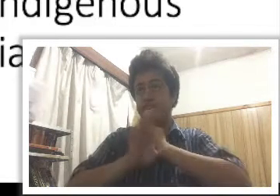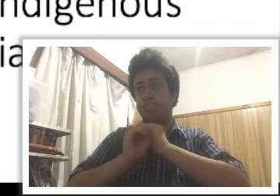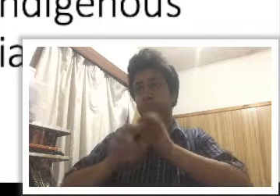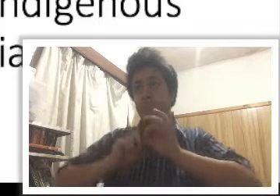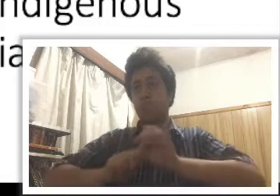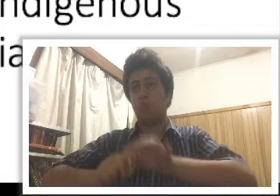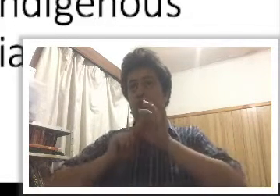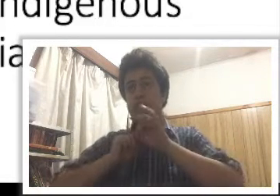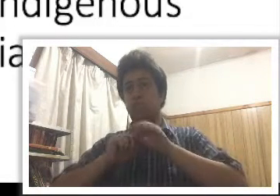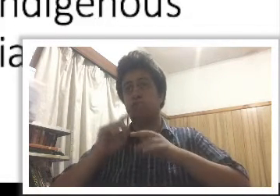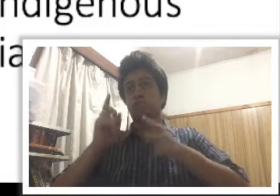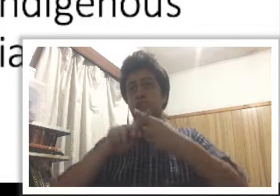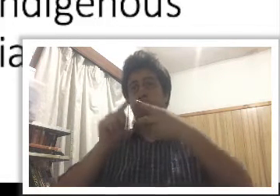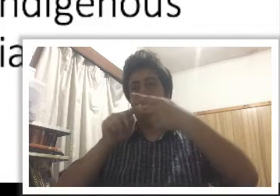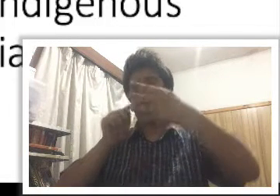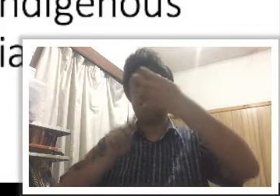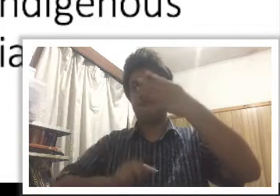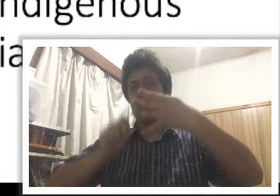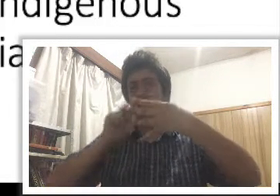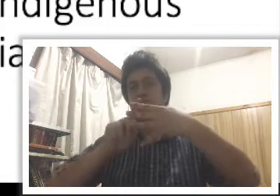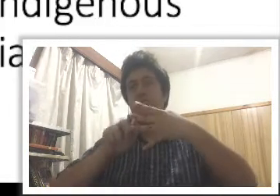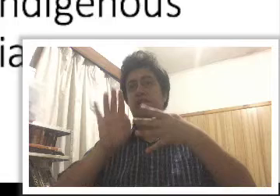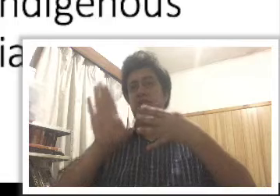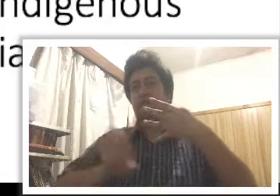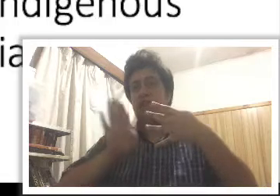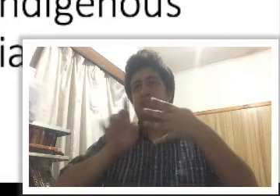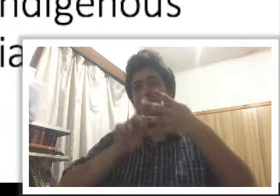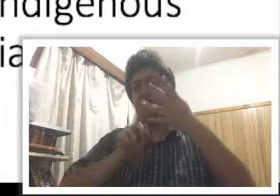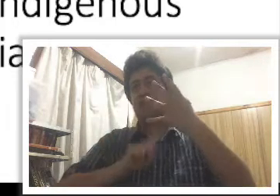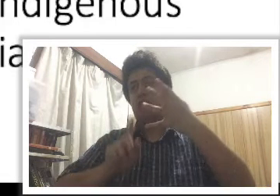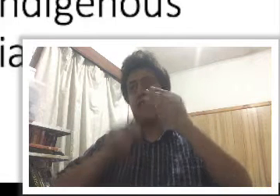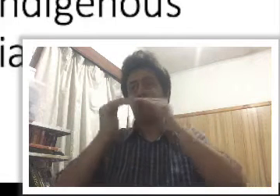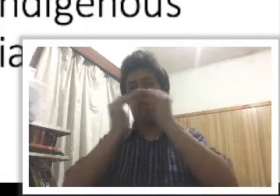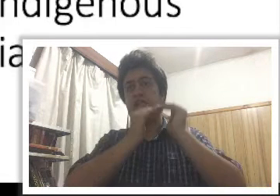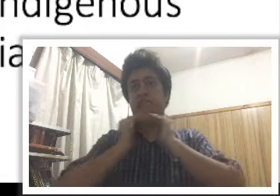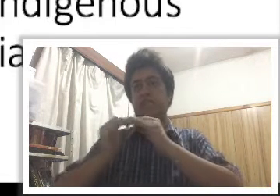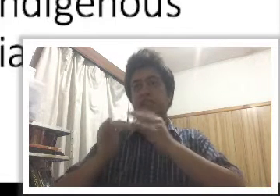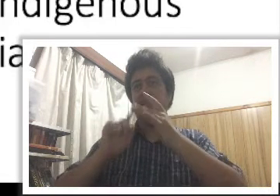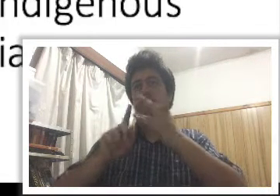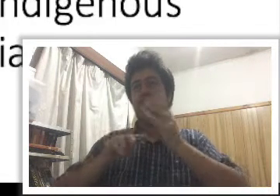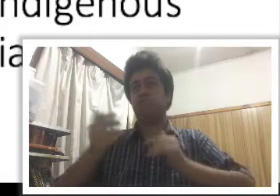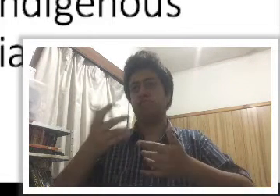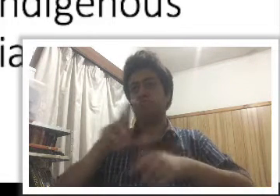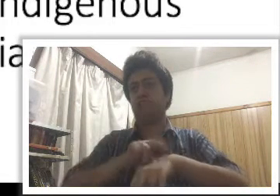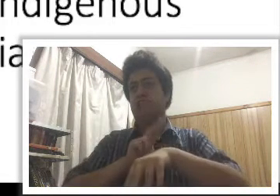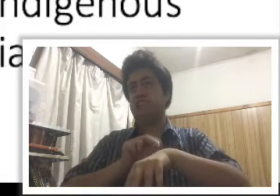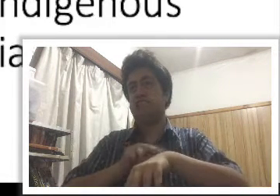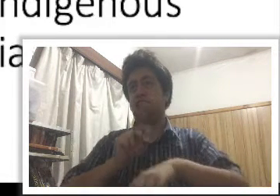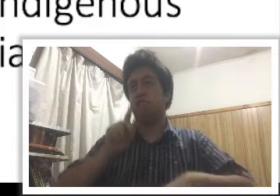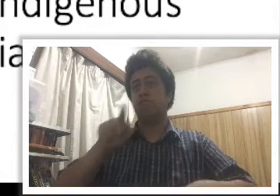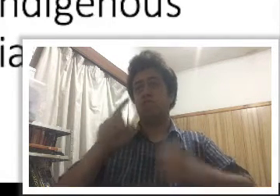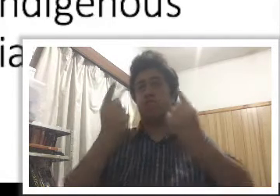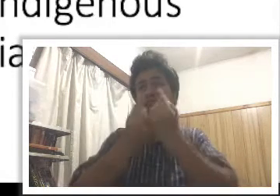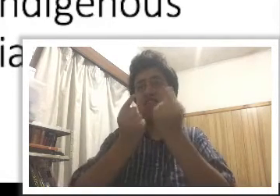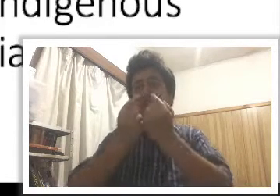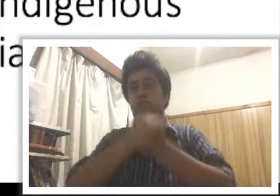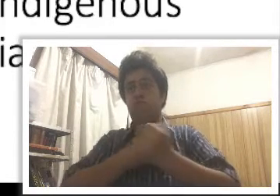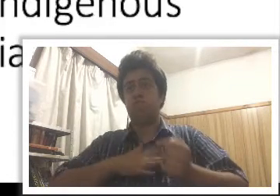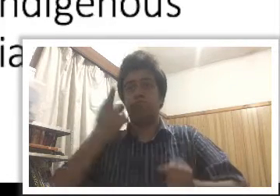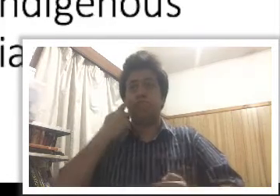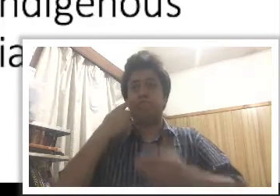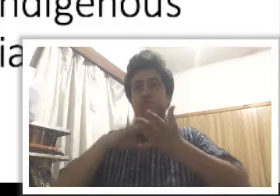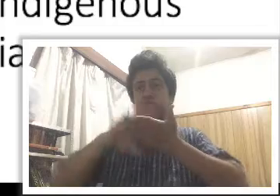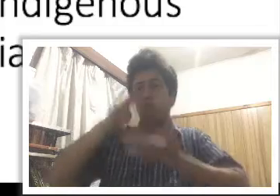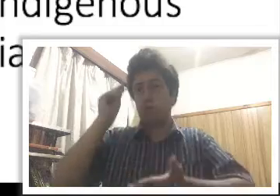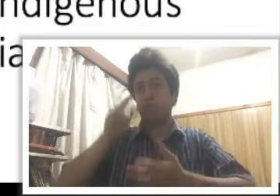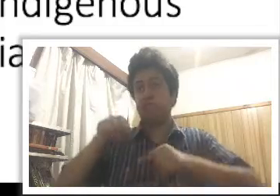Students, and 2.4 Understand and Respect Aboriginal and Torres Strait Islander People to promote reconciliation